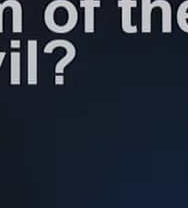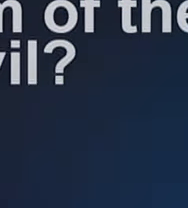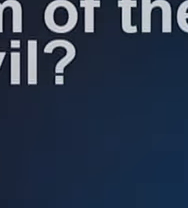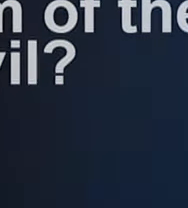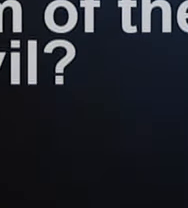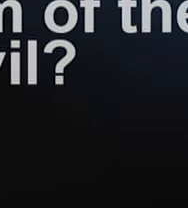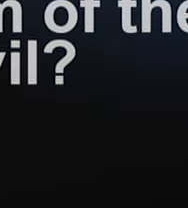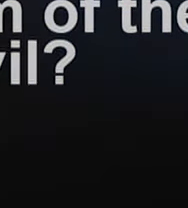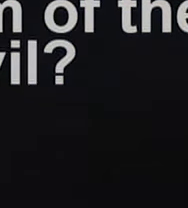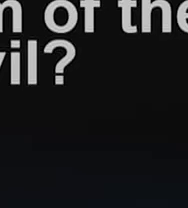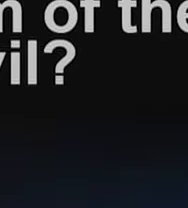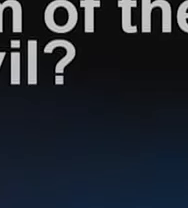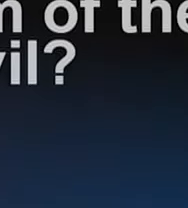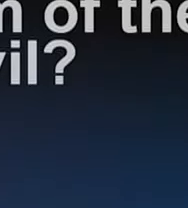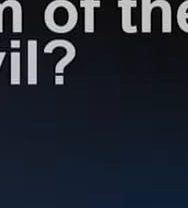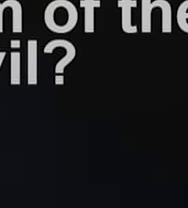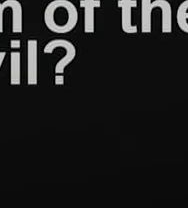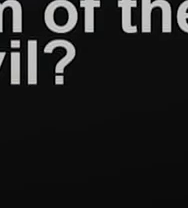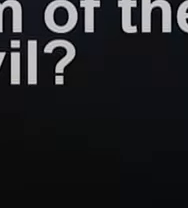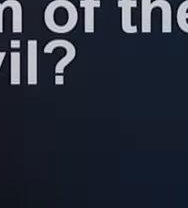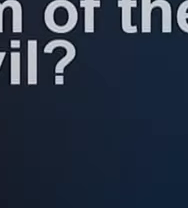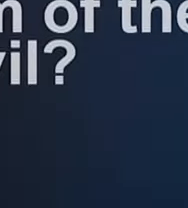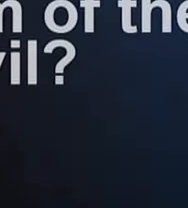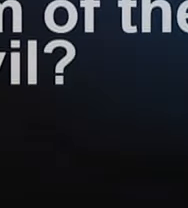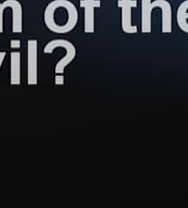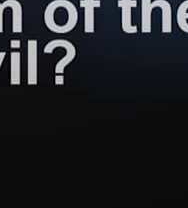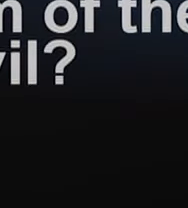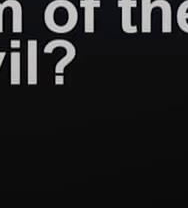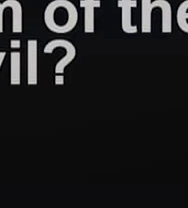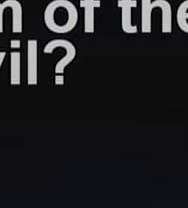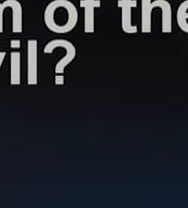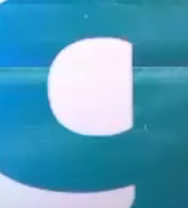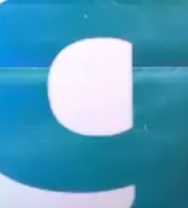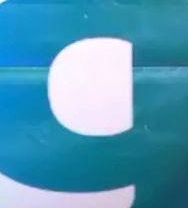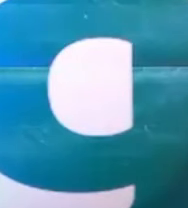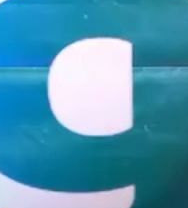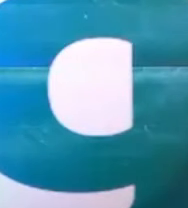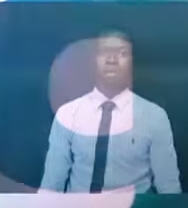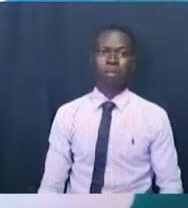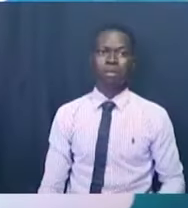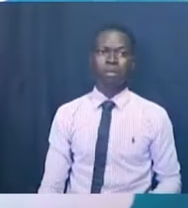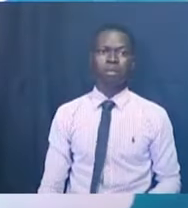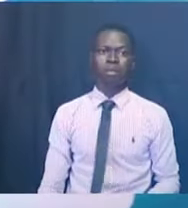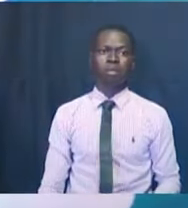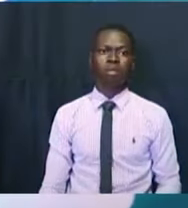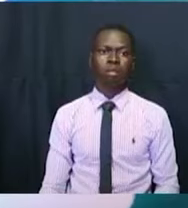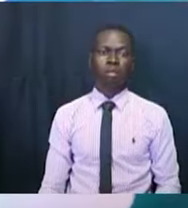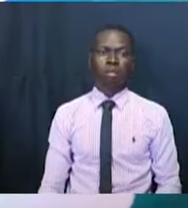devil? I will offer some few tips as I have received from the Lord,